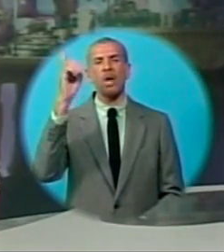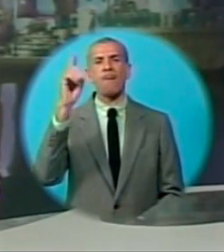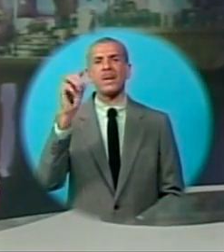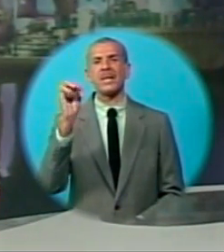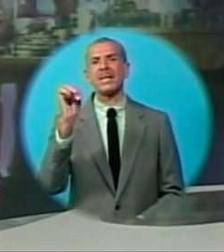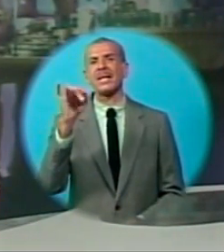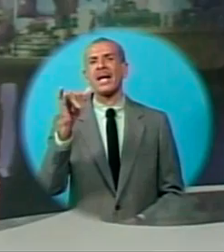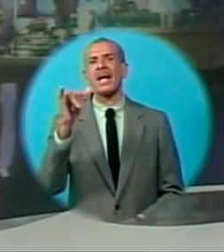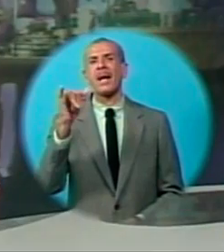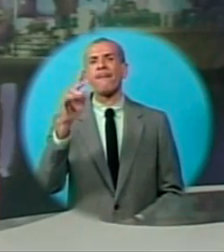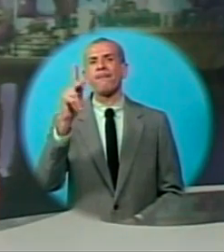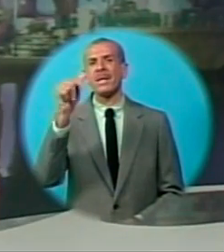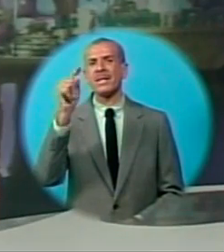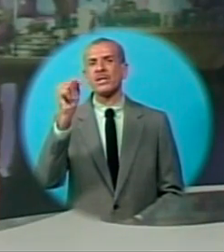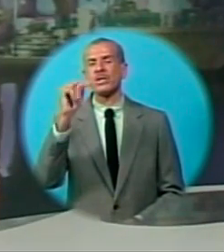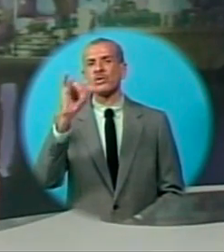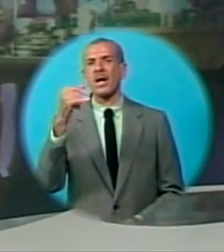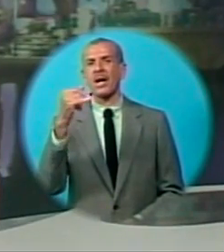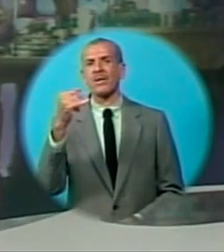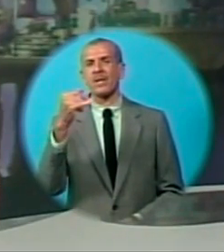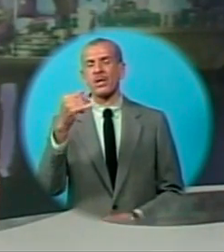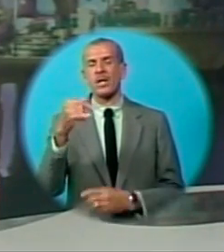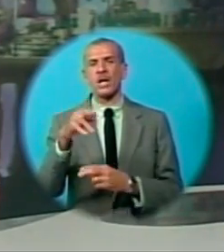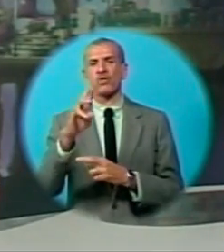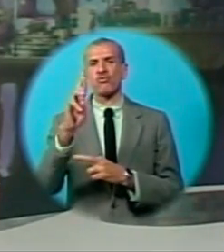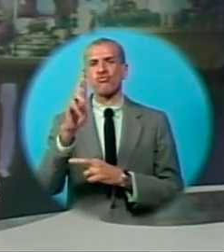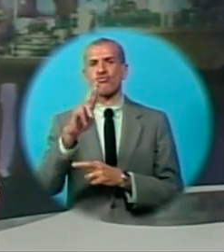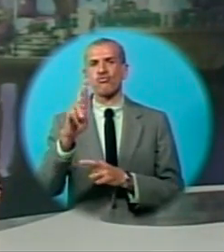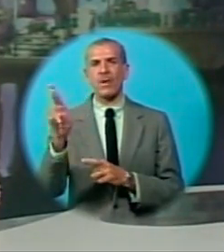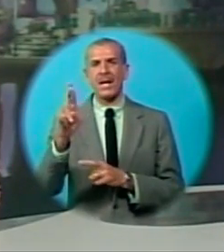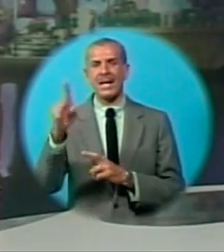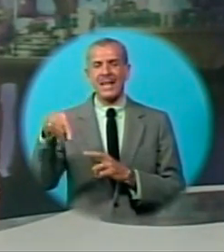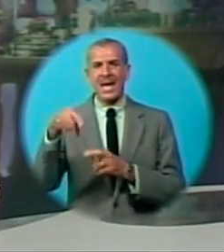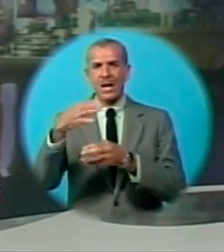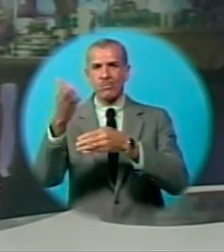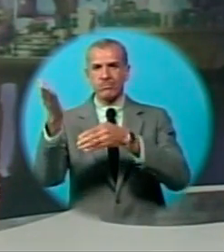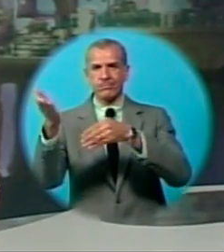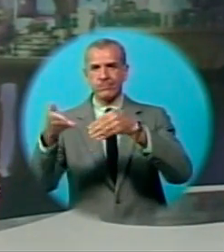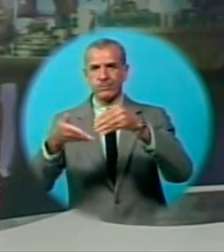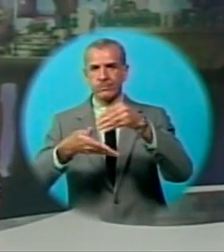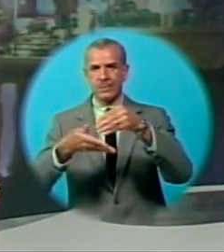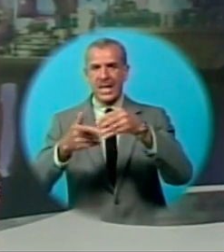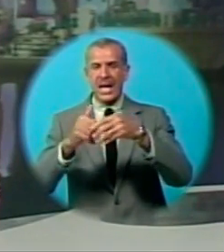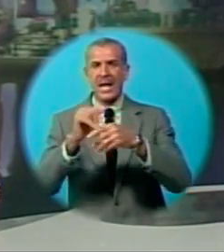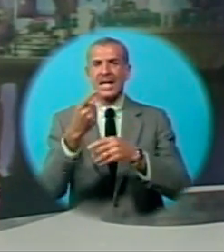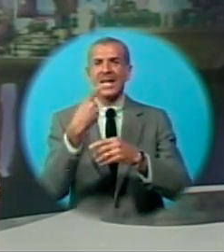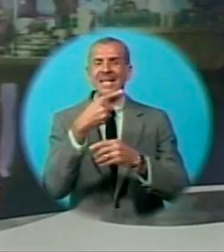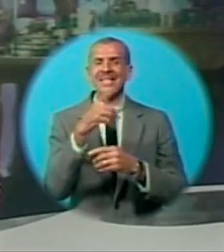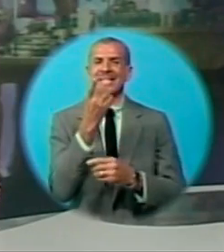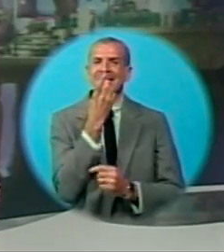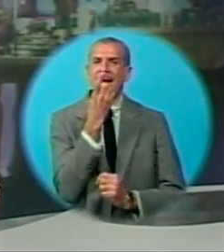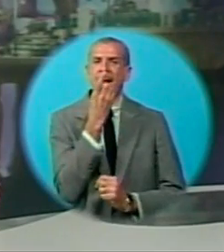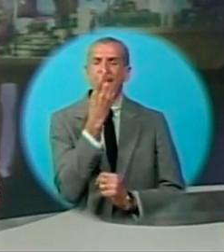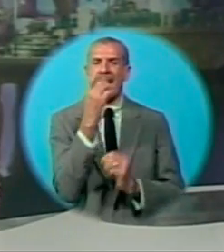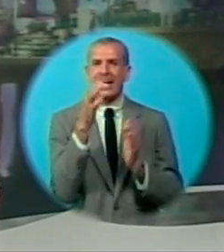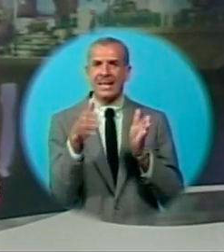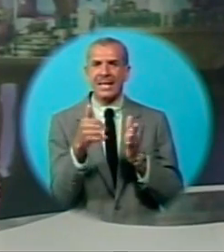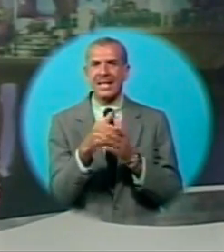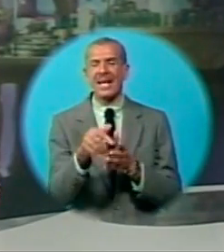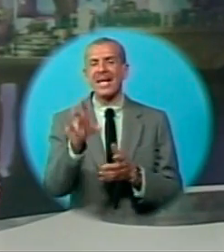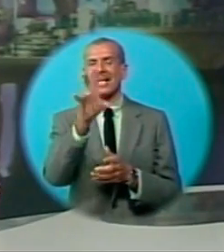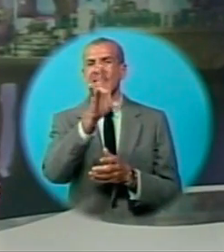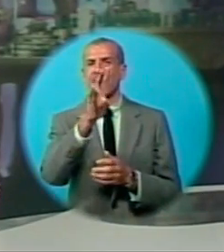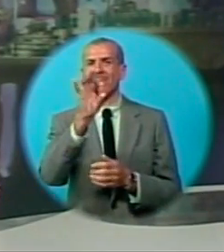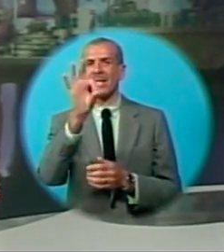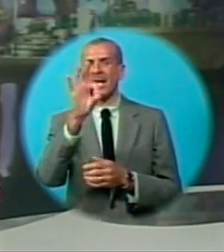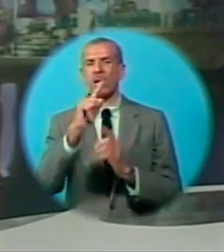his right leg amputated. It is reported that the leg was seriously infected. Mr. John is a diabetic. 79-year-old John